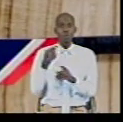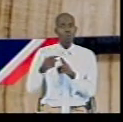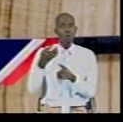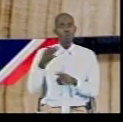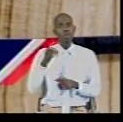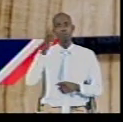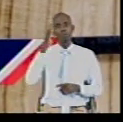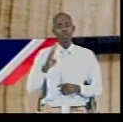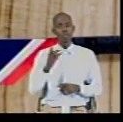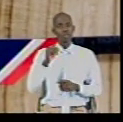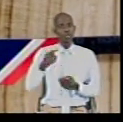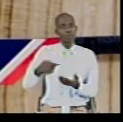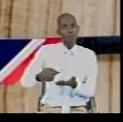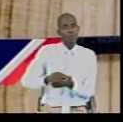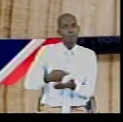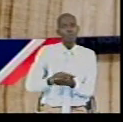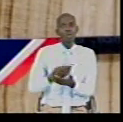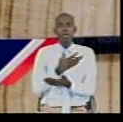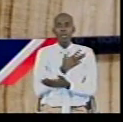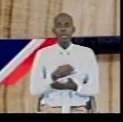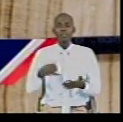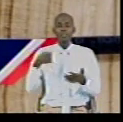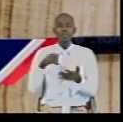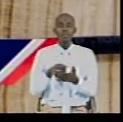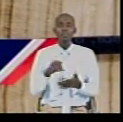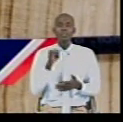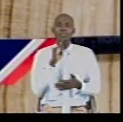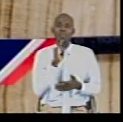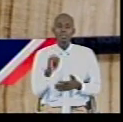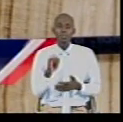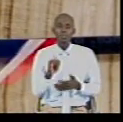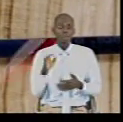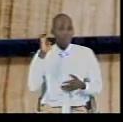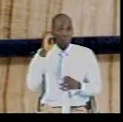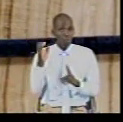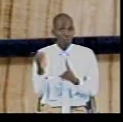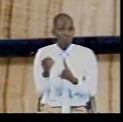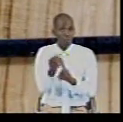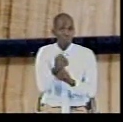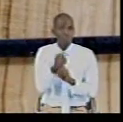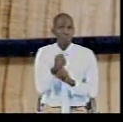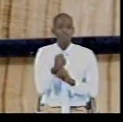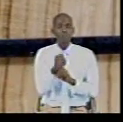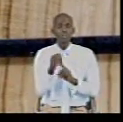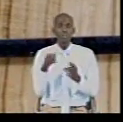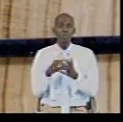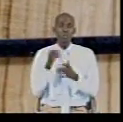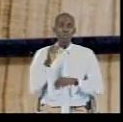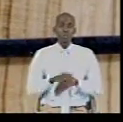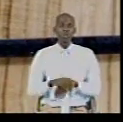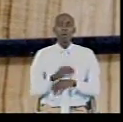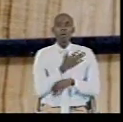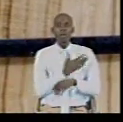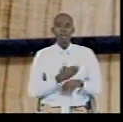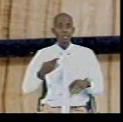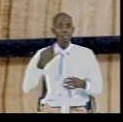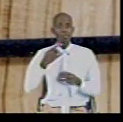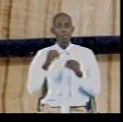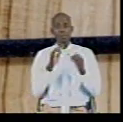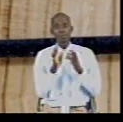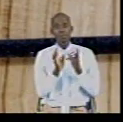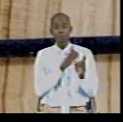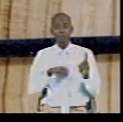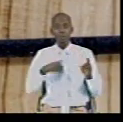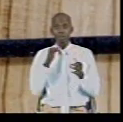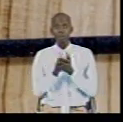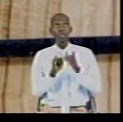gospel, and he retains and he holds on to that truth. And the Lord said, for behold, I have made